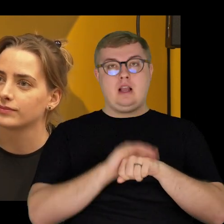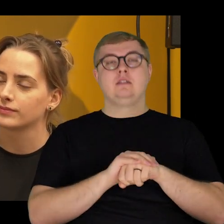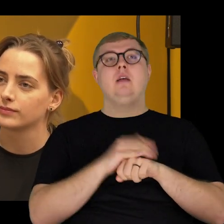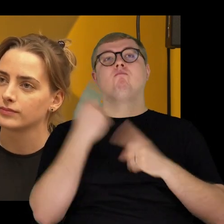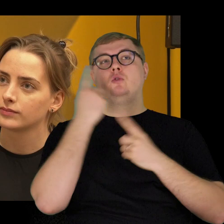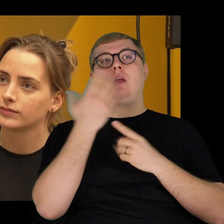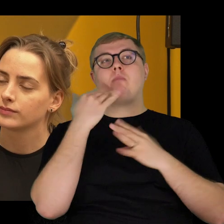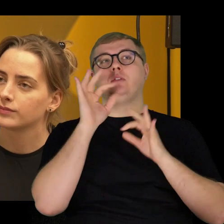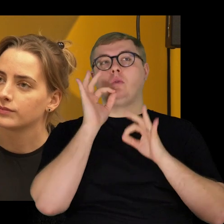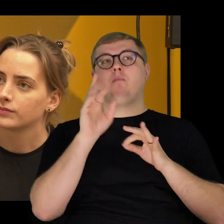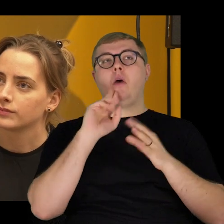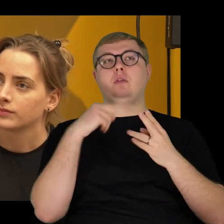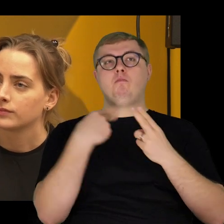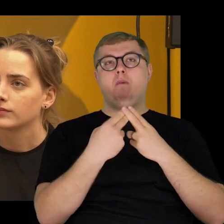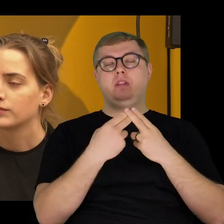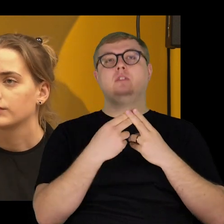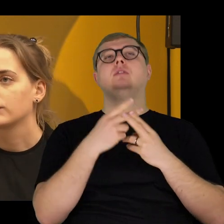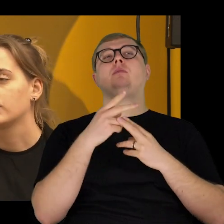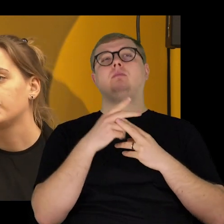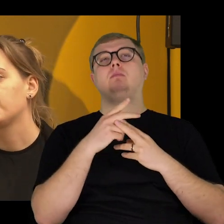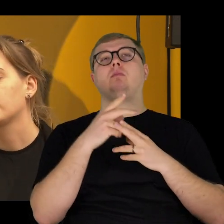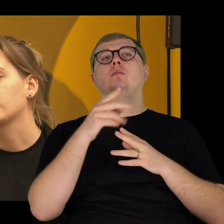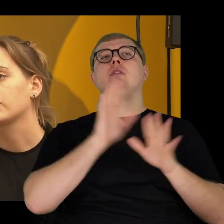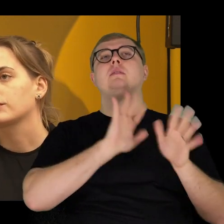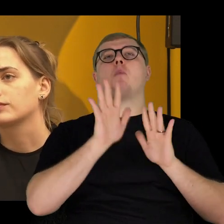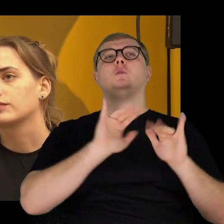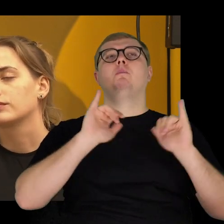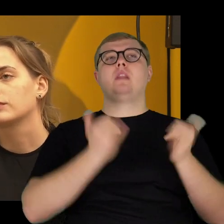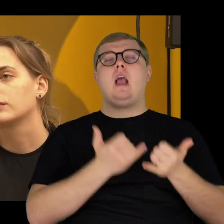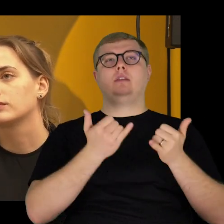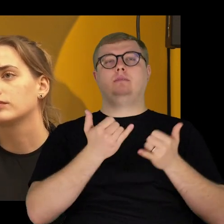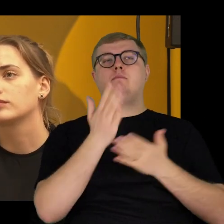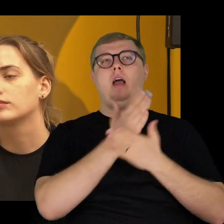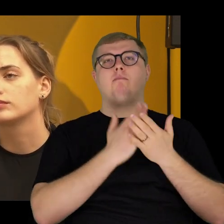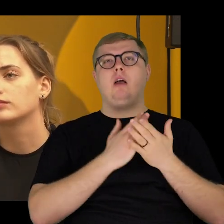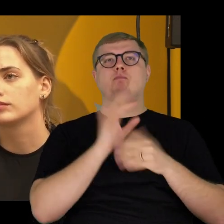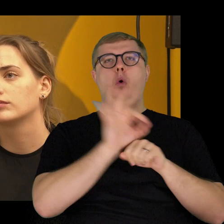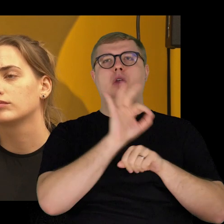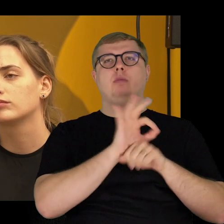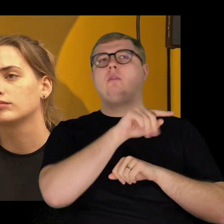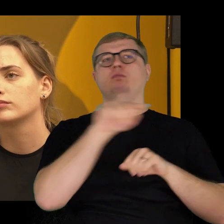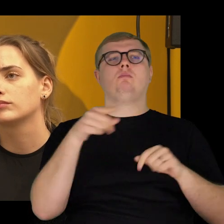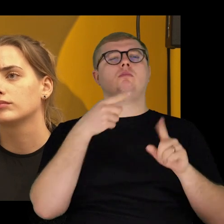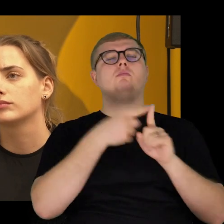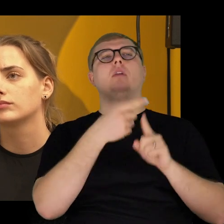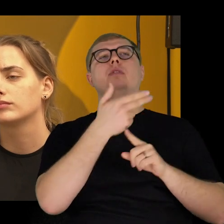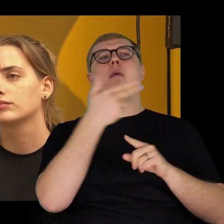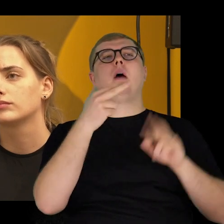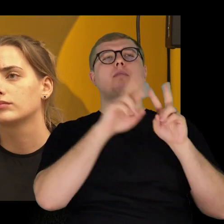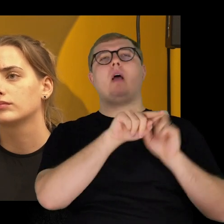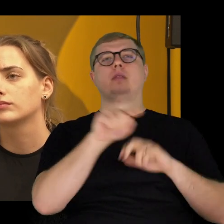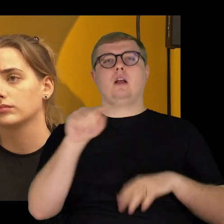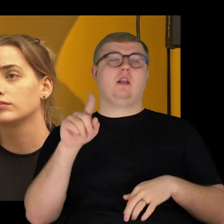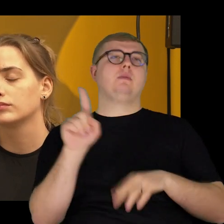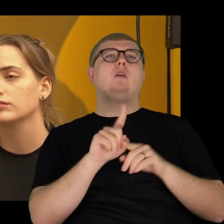both of them. But maybe, you know, one of the ways that we're operationalizing maps in other projects, which are less about research and more about, you know, kind of action,